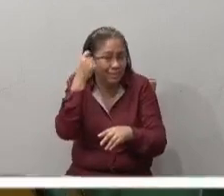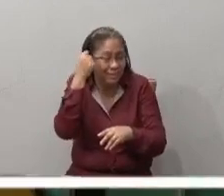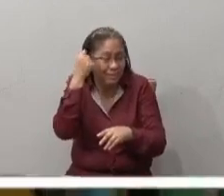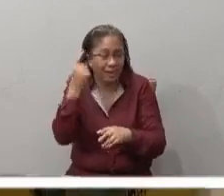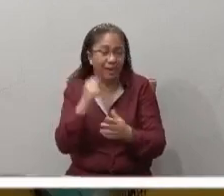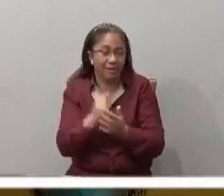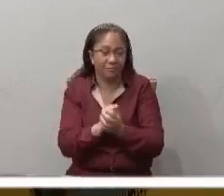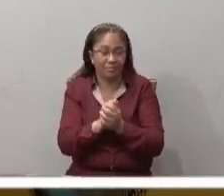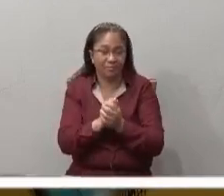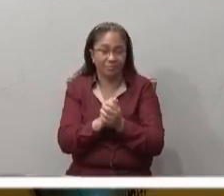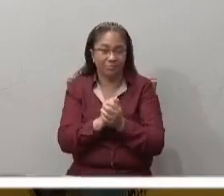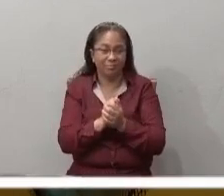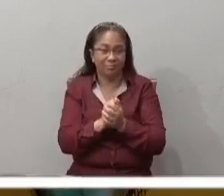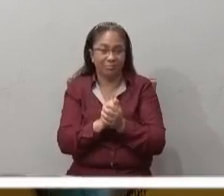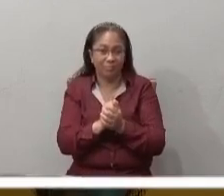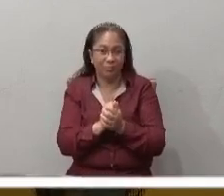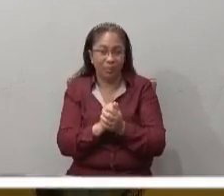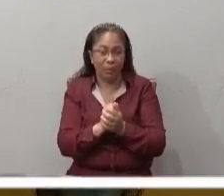been invited.